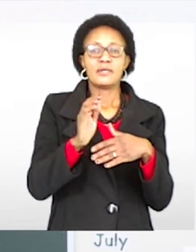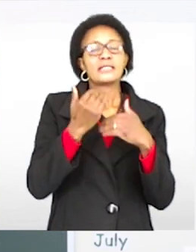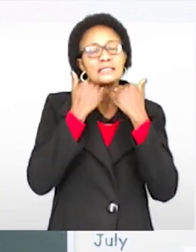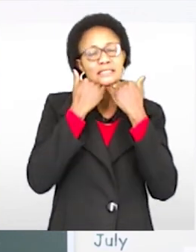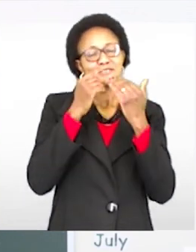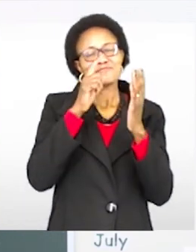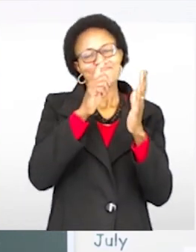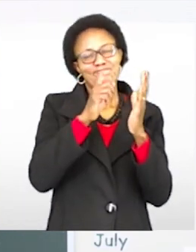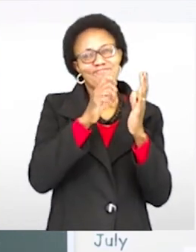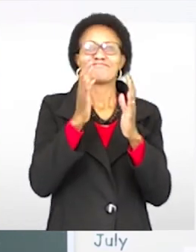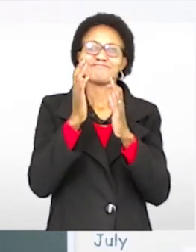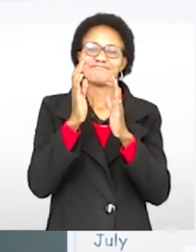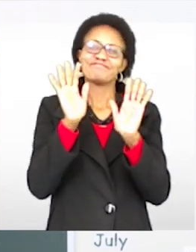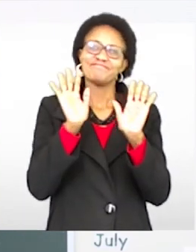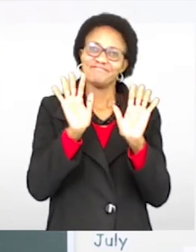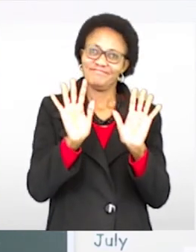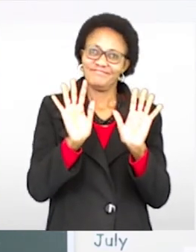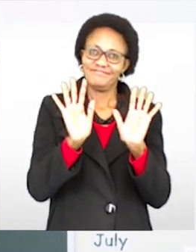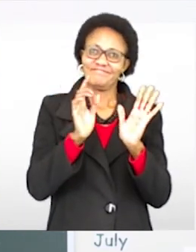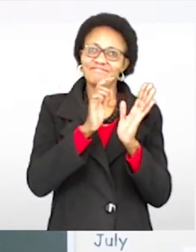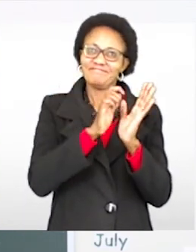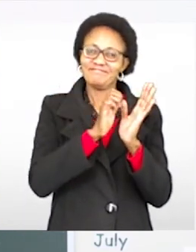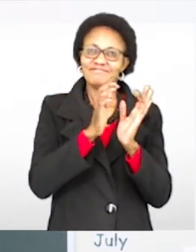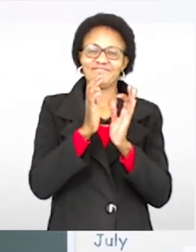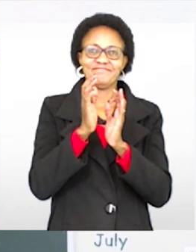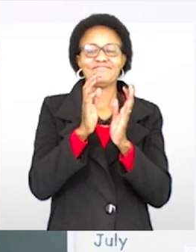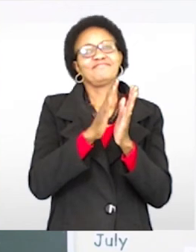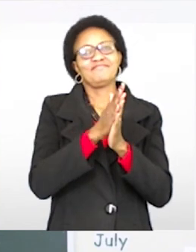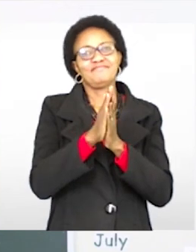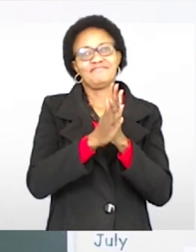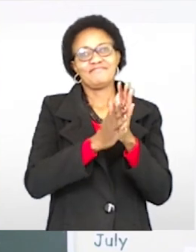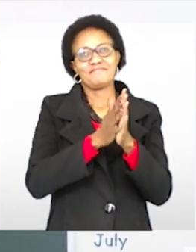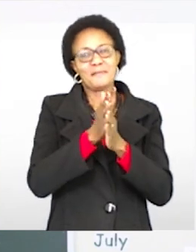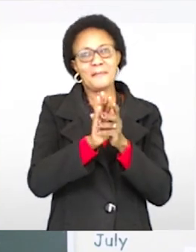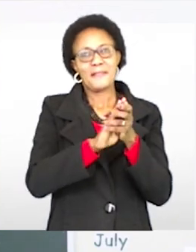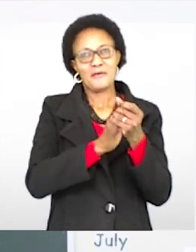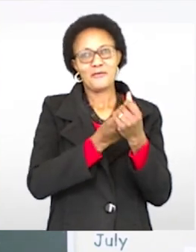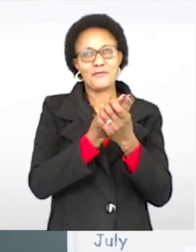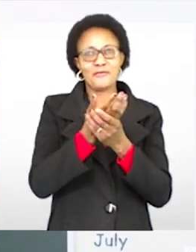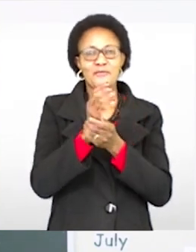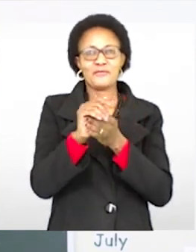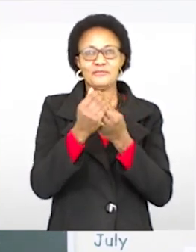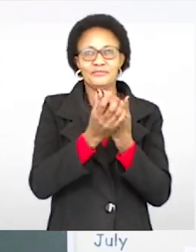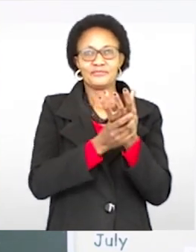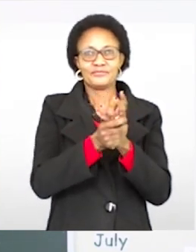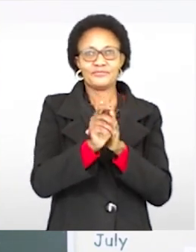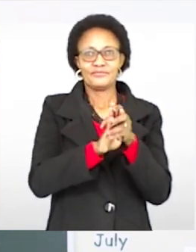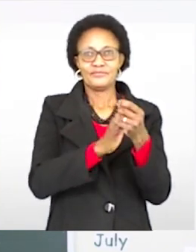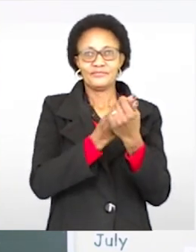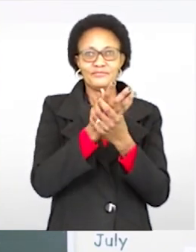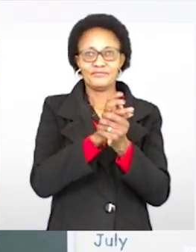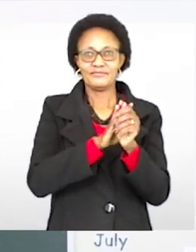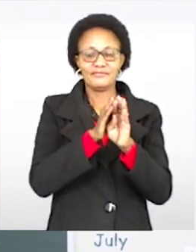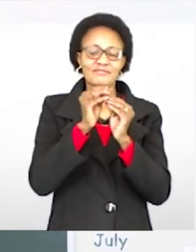to sanitize our hands. And every time you sanitize, make sure that you are